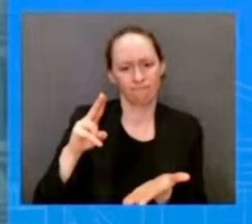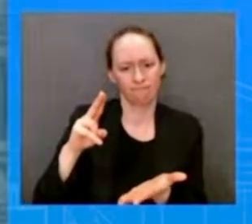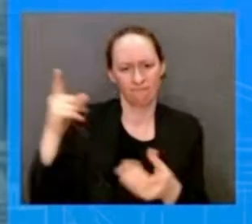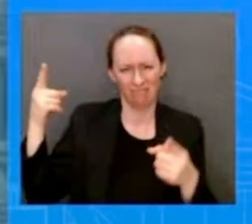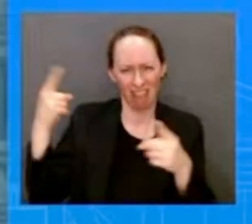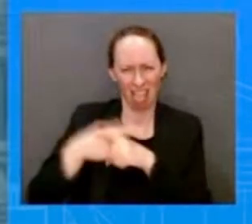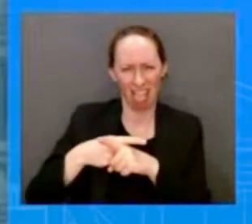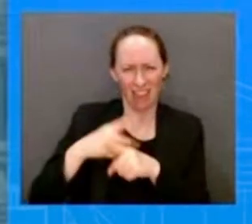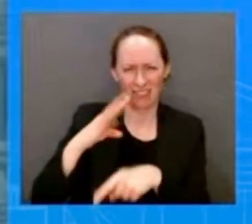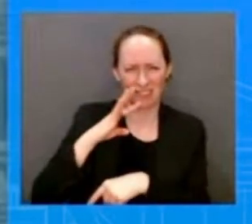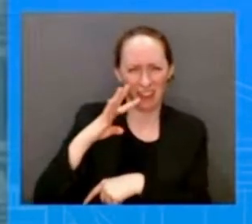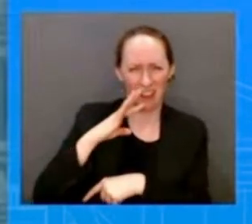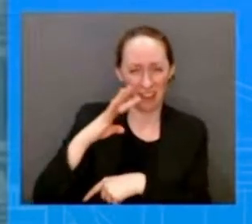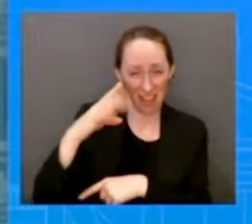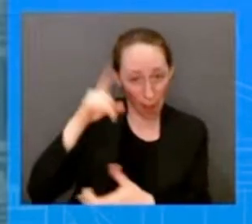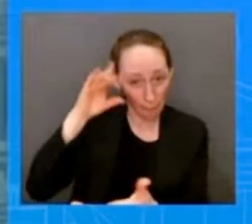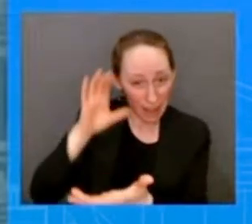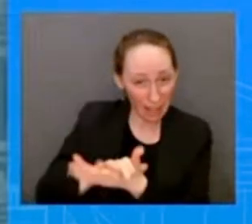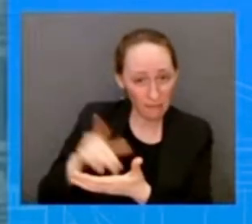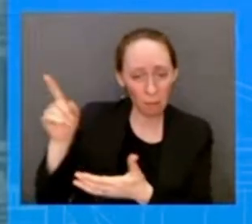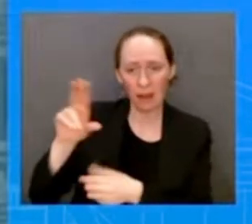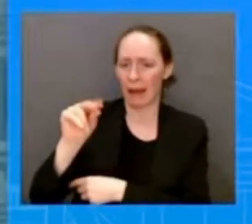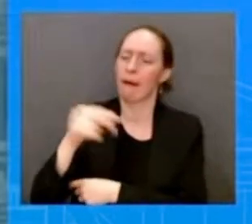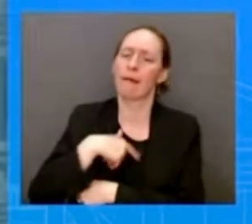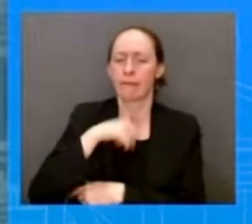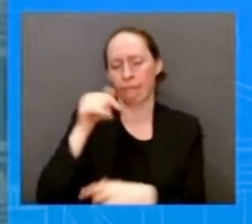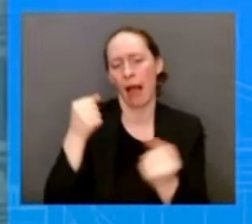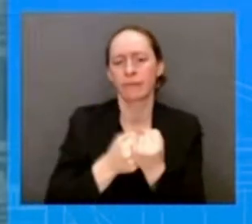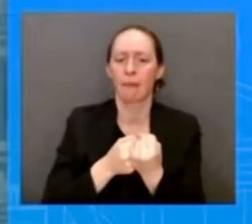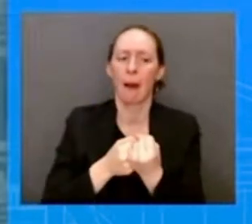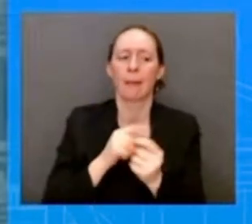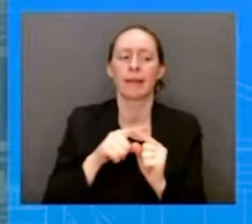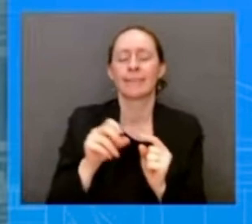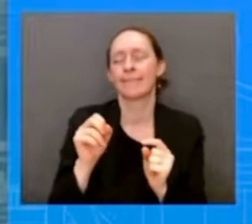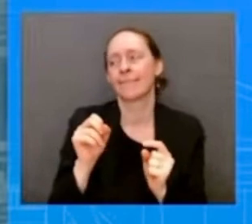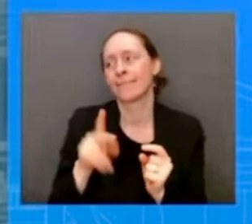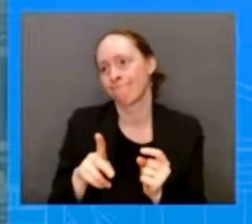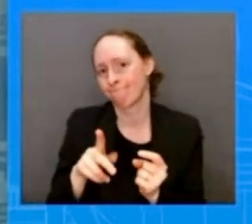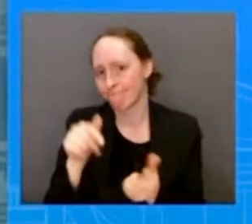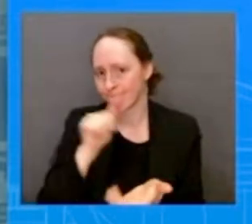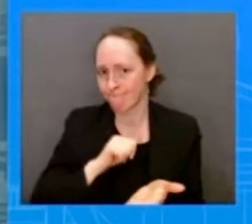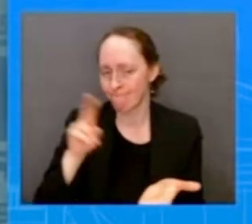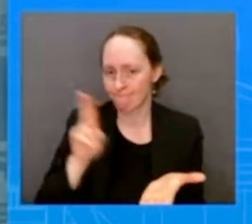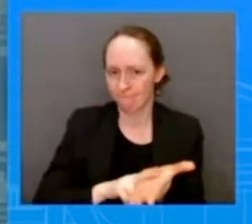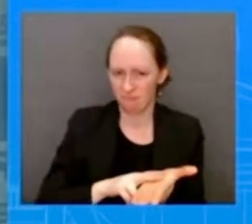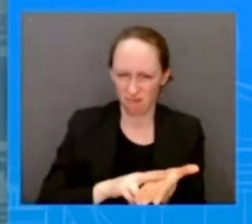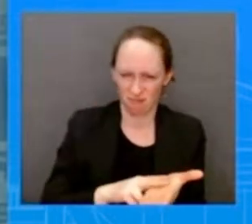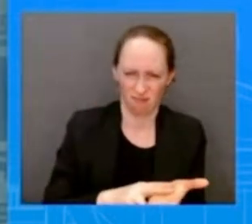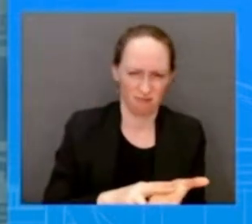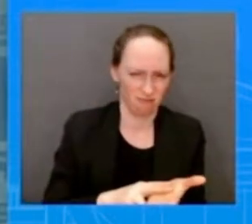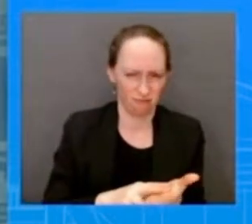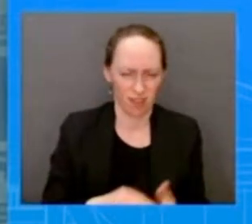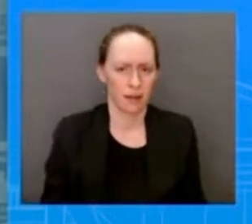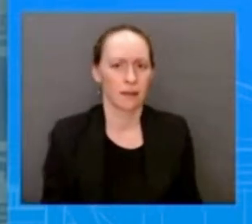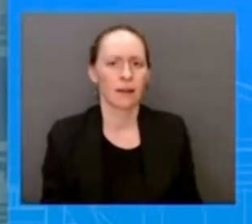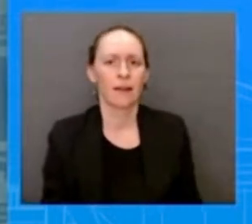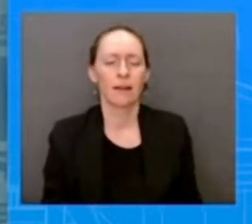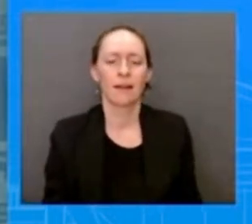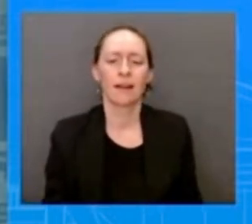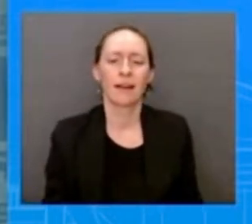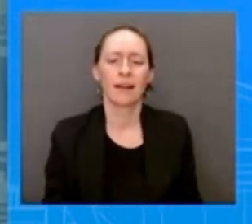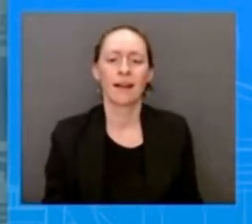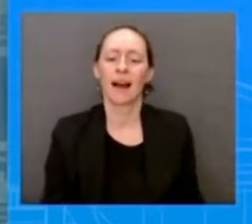understand the question, Peter. I'm just telling you, at this moment, where we are currently with this piece of legislation that is going to be